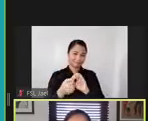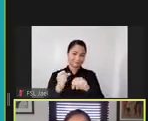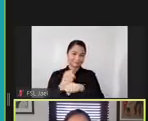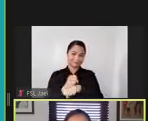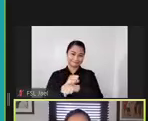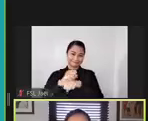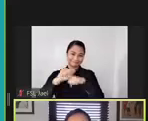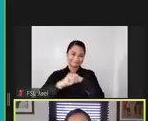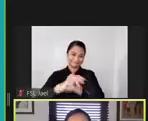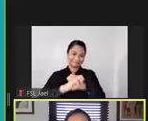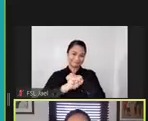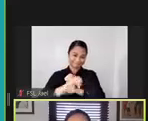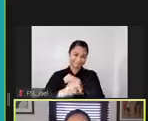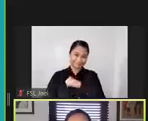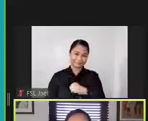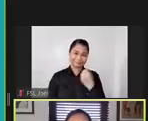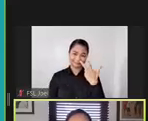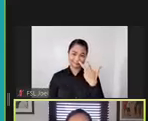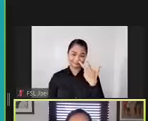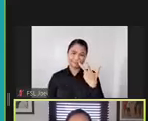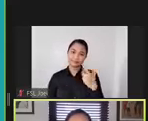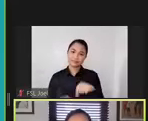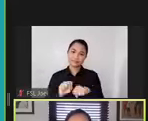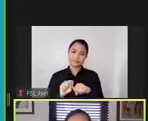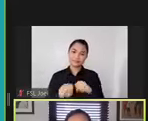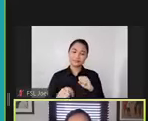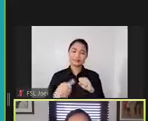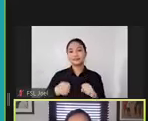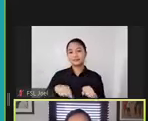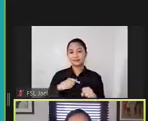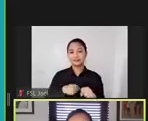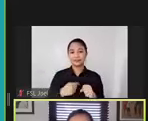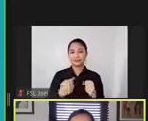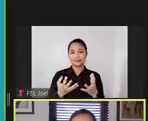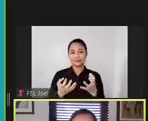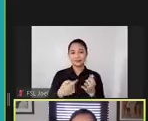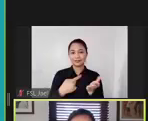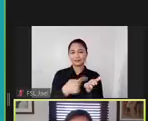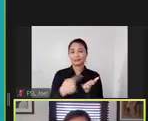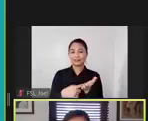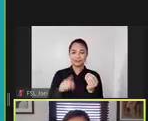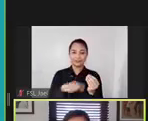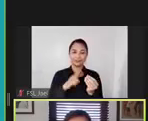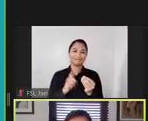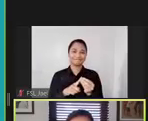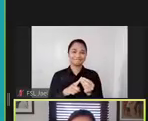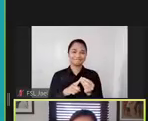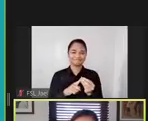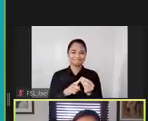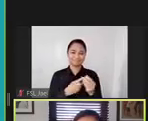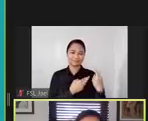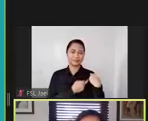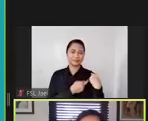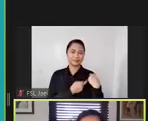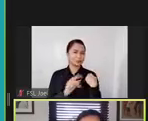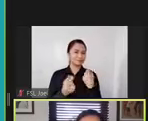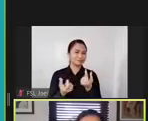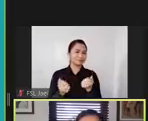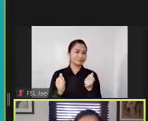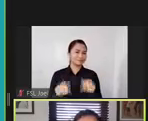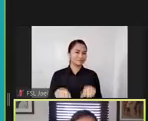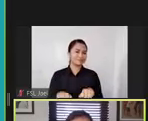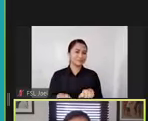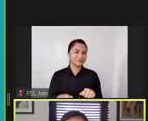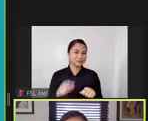we influence in the sphere of sustainability? So we came up under the leadership of Prince Albert